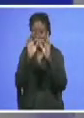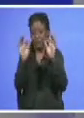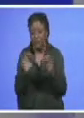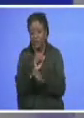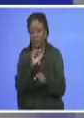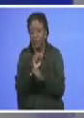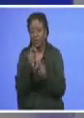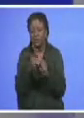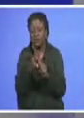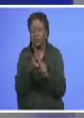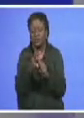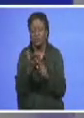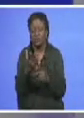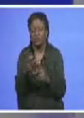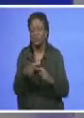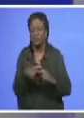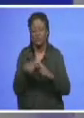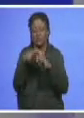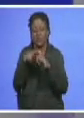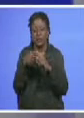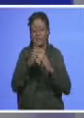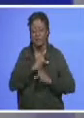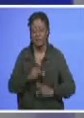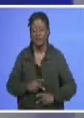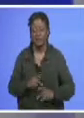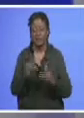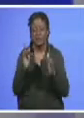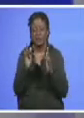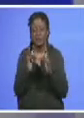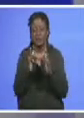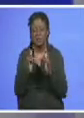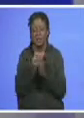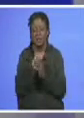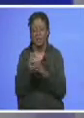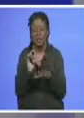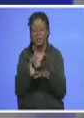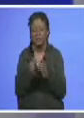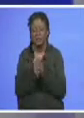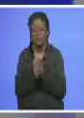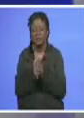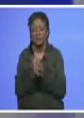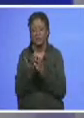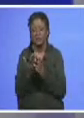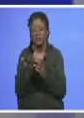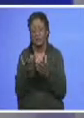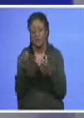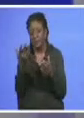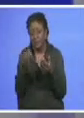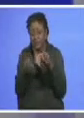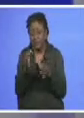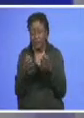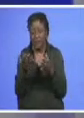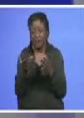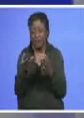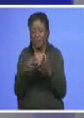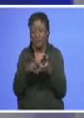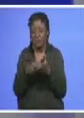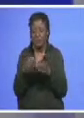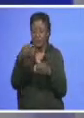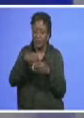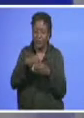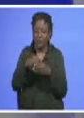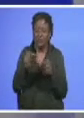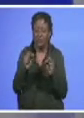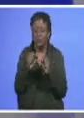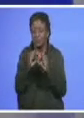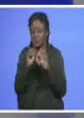that includes an extension of the state of emergency in the form of the emergency powers orders that are set to expire on May 23rd